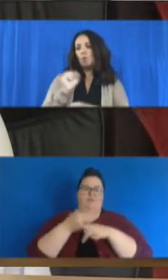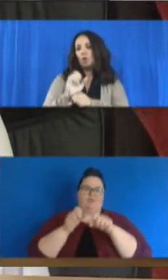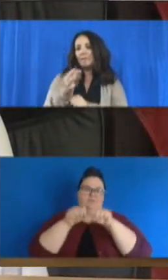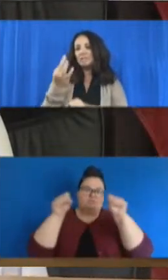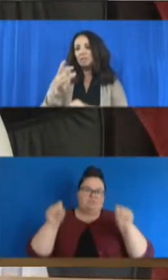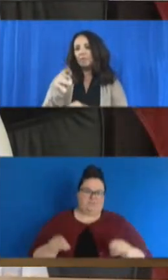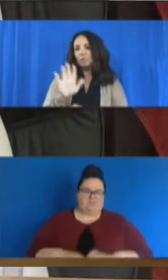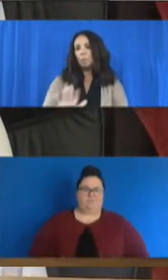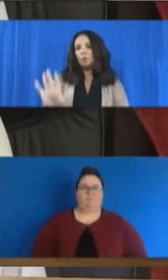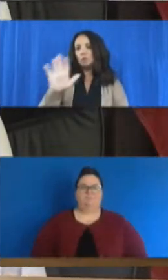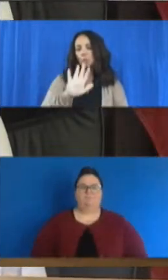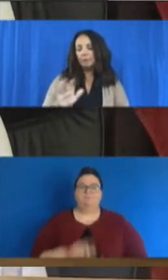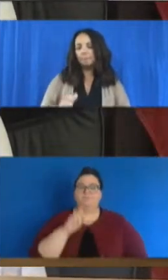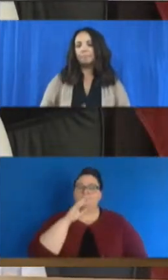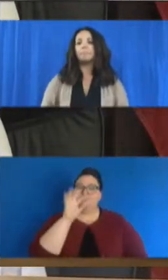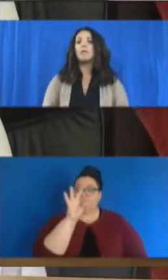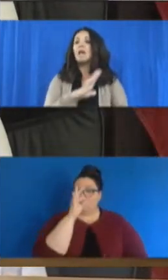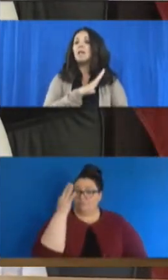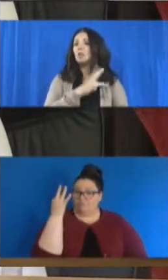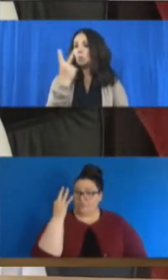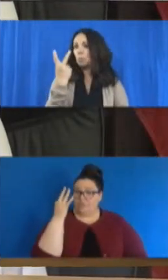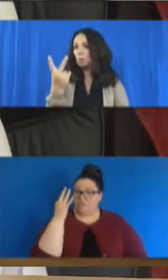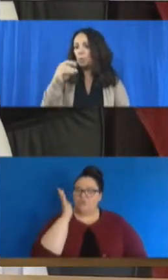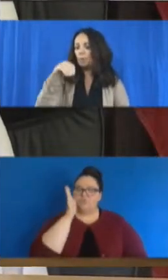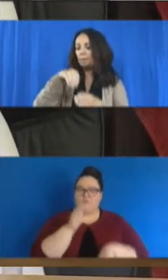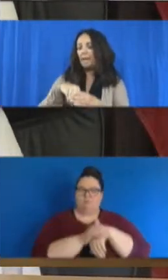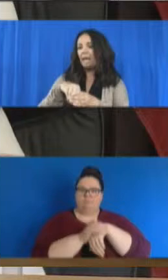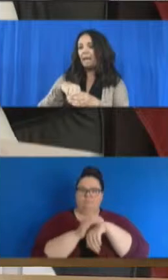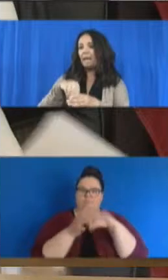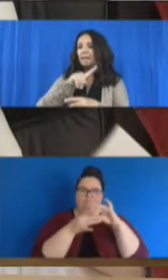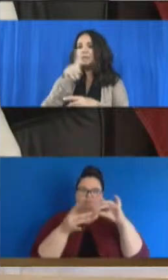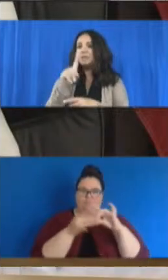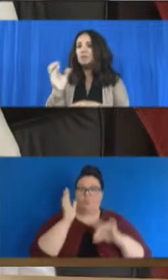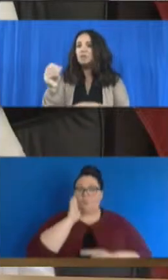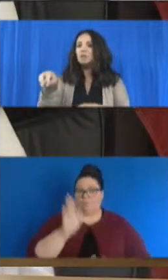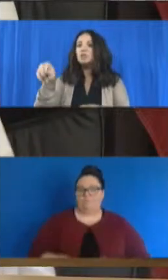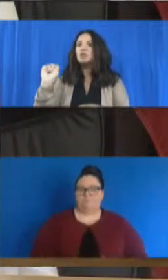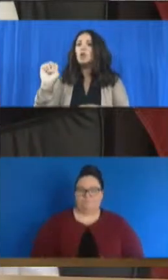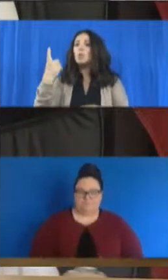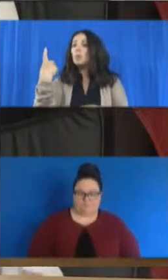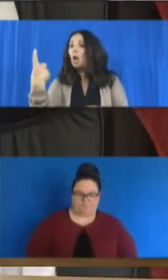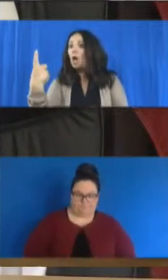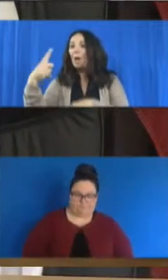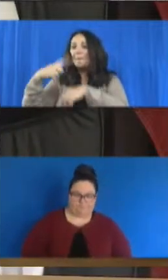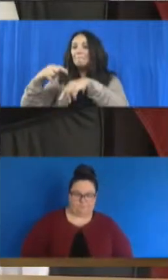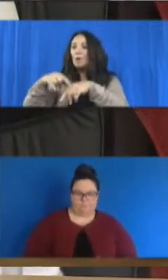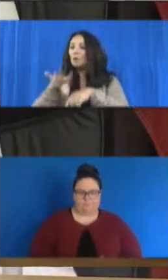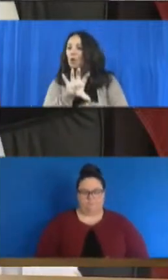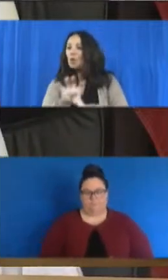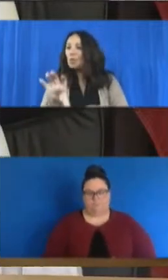voyage dans la zone 3, soit la région de Fredericton et de la vallée de la rivière Saint-Jean.